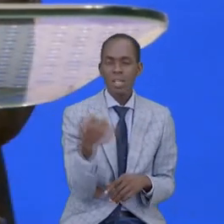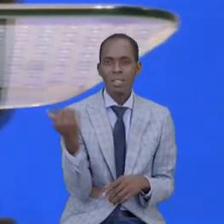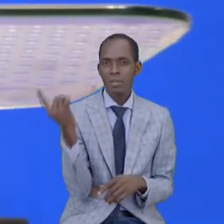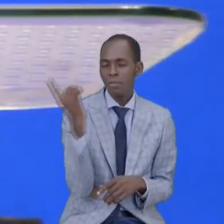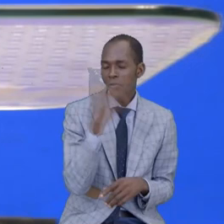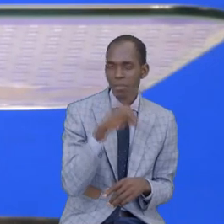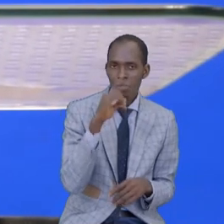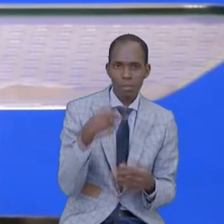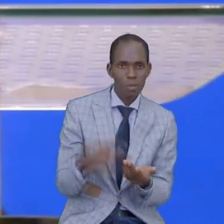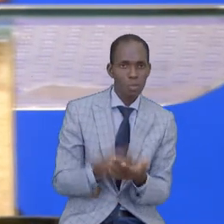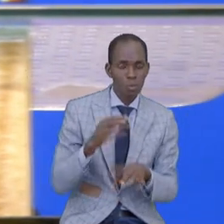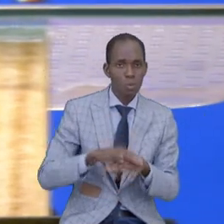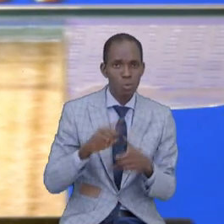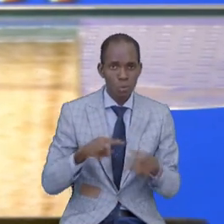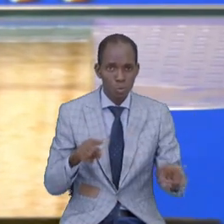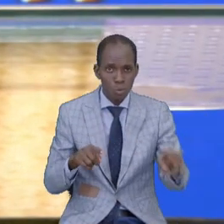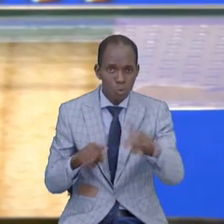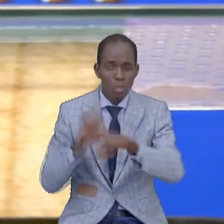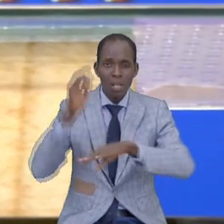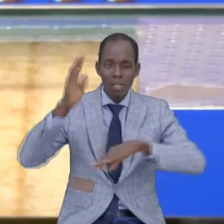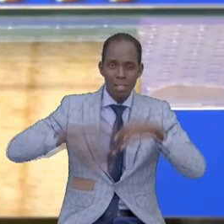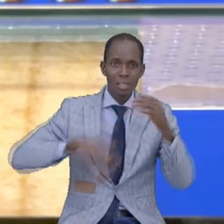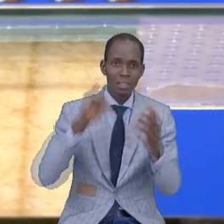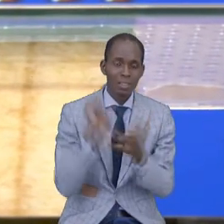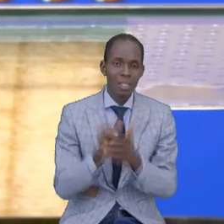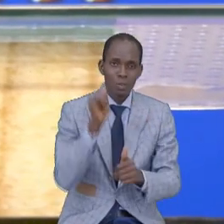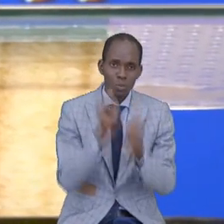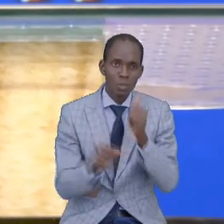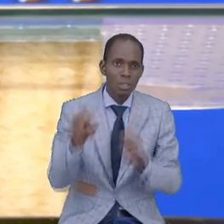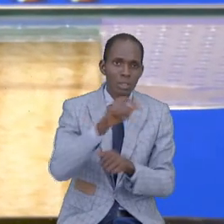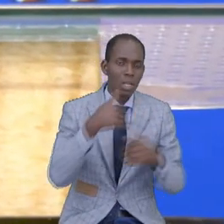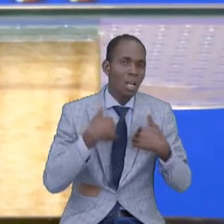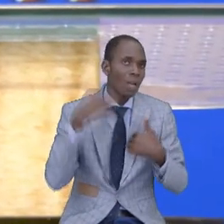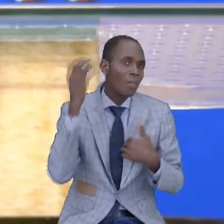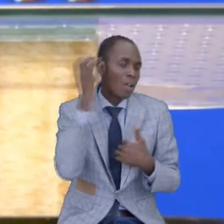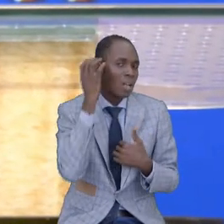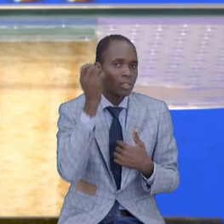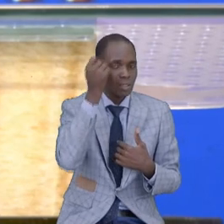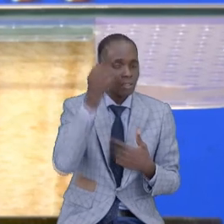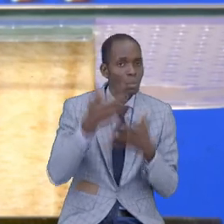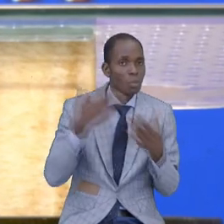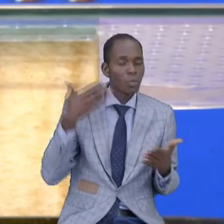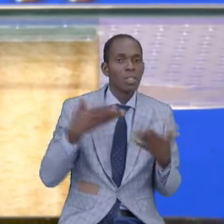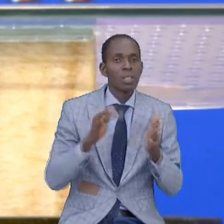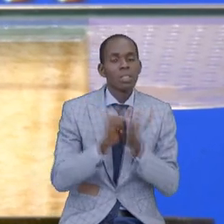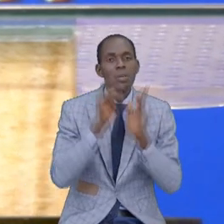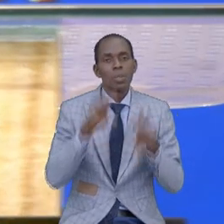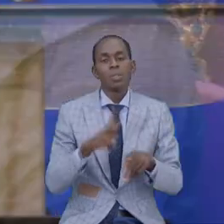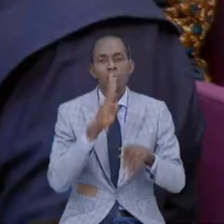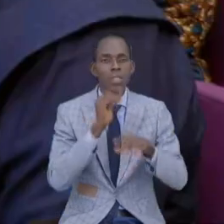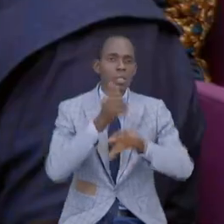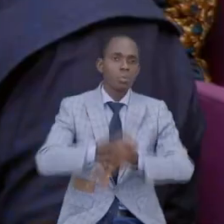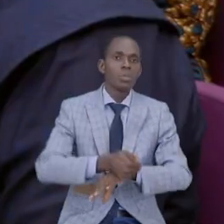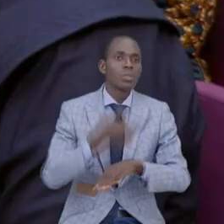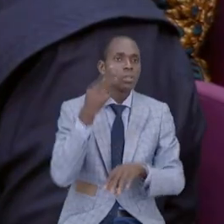gospel unto you than that ye have received, let him be accursed. Chapter 4,